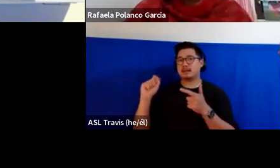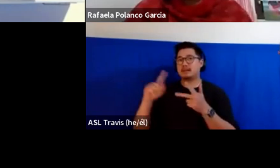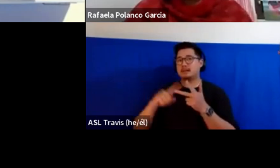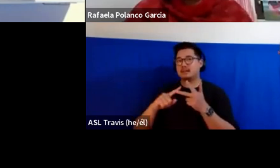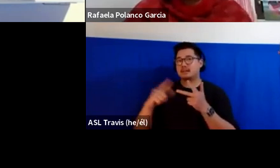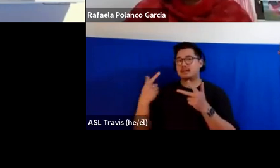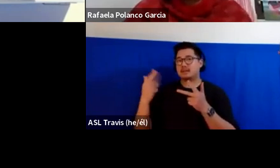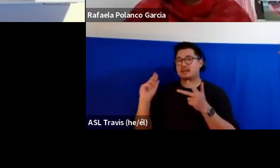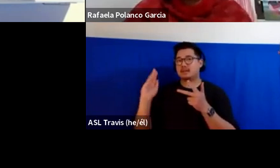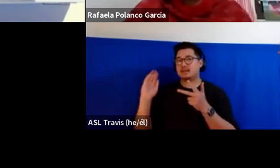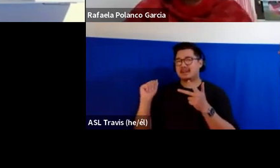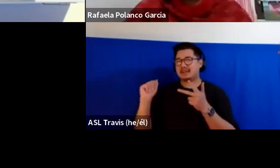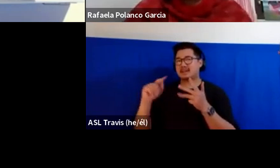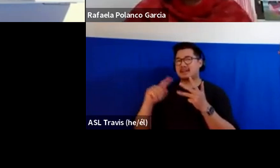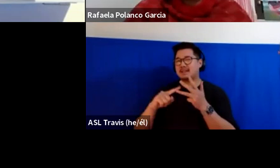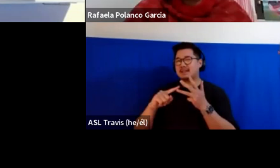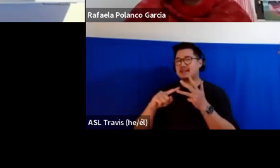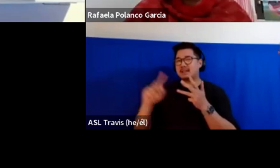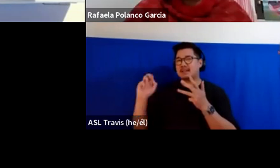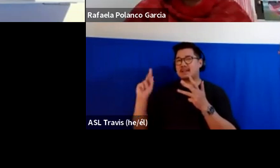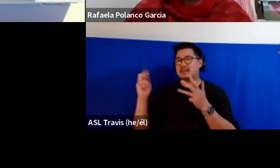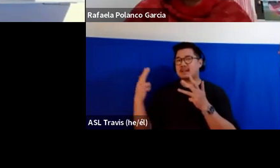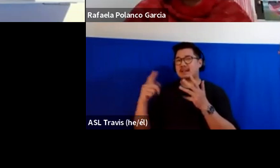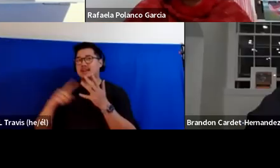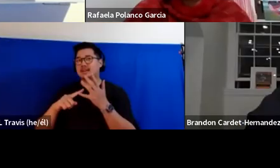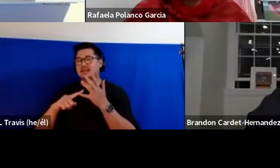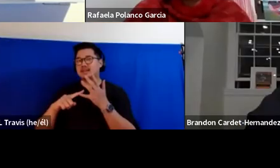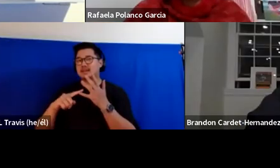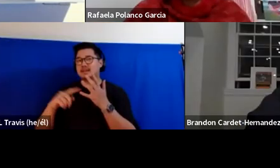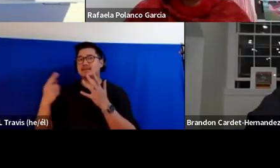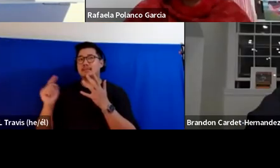edith bazil and aaron birmingham anado